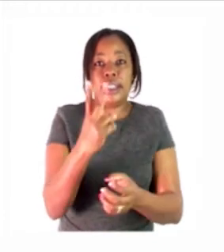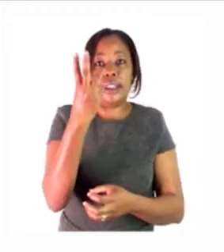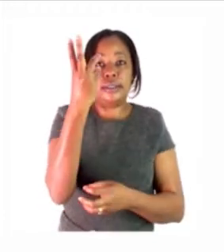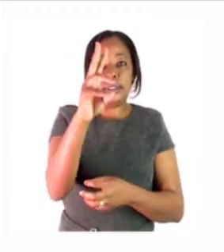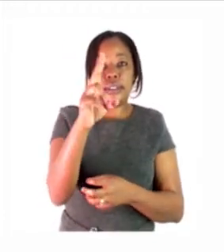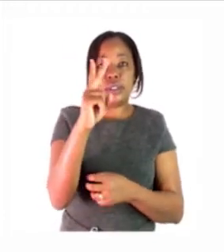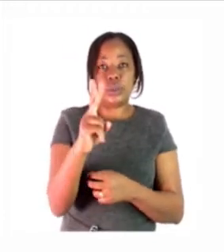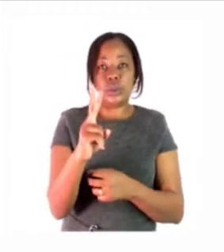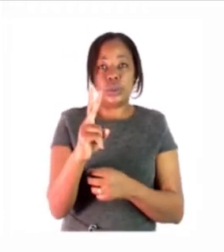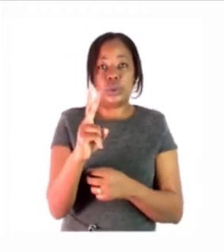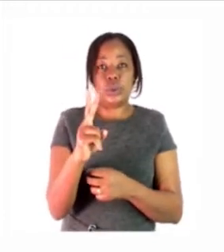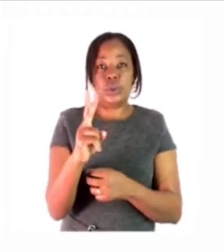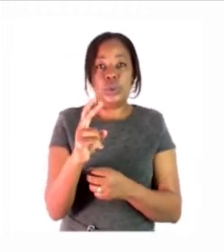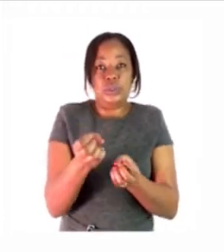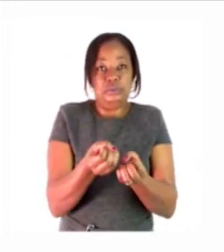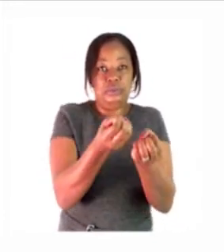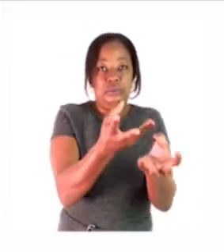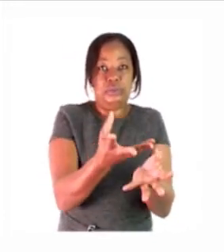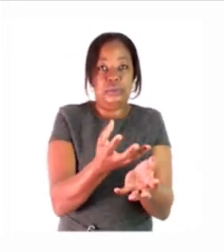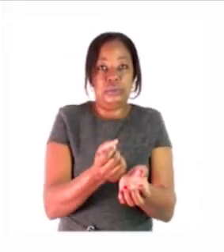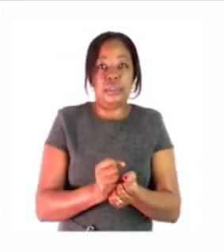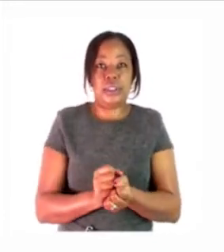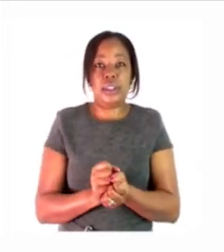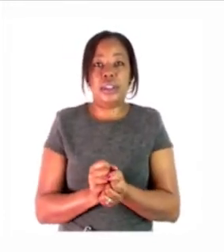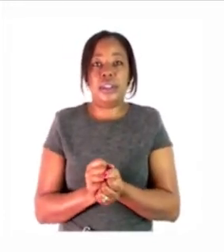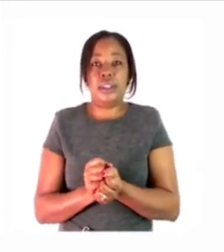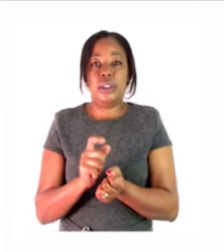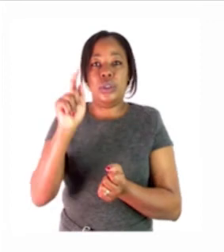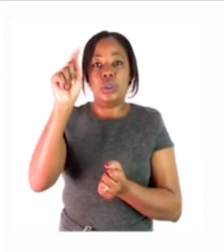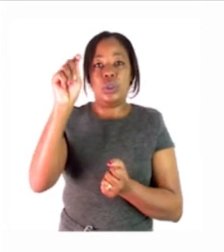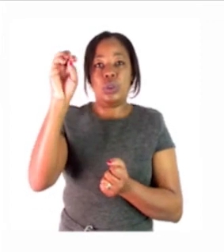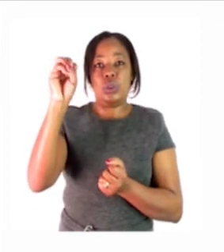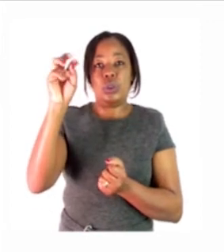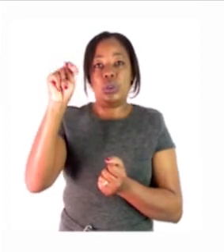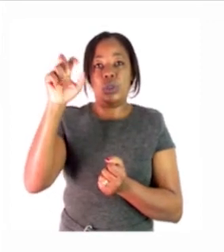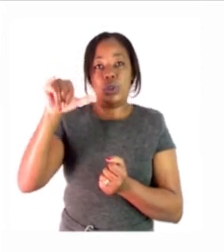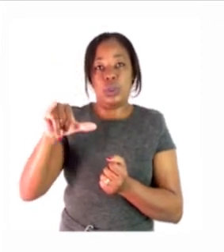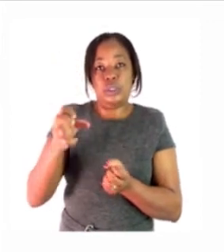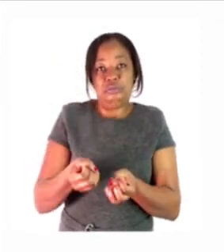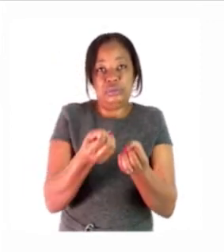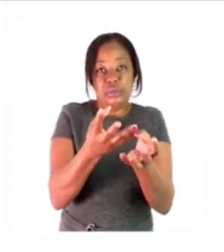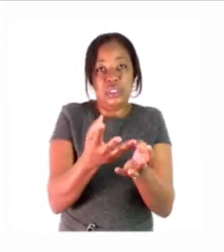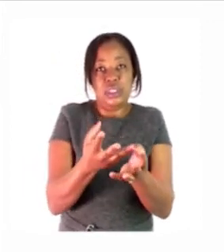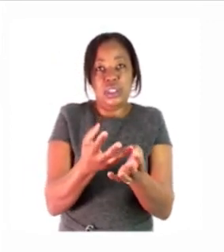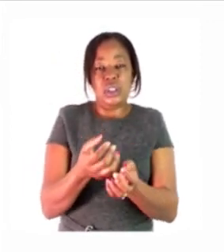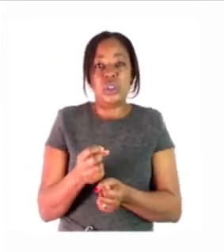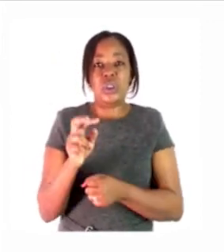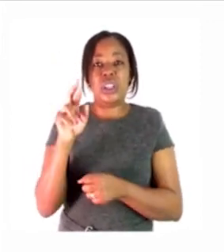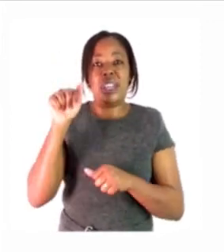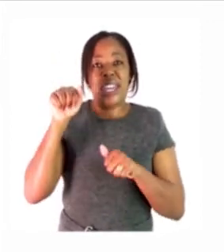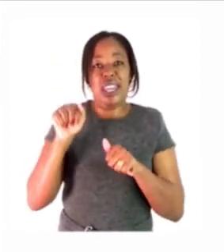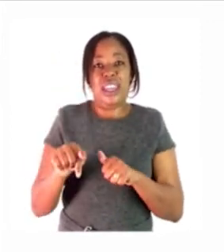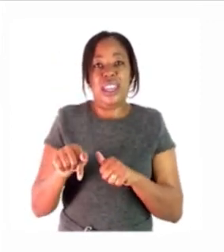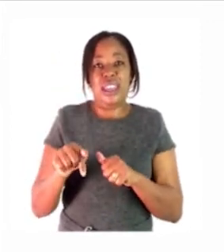having 120 marbles. And she decided to give to Tony how many? 62. So